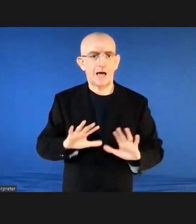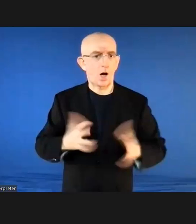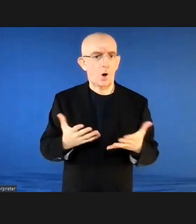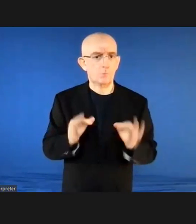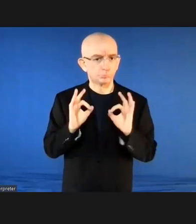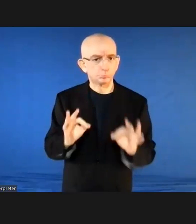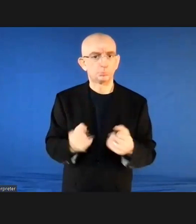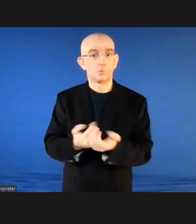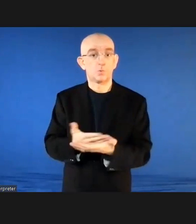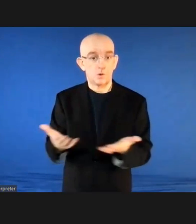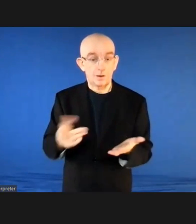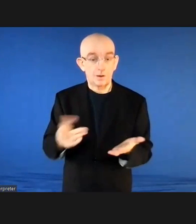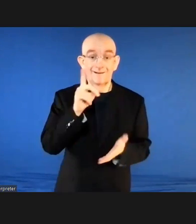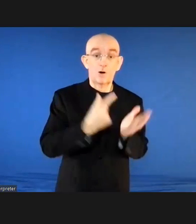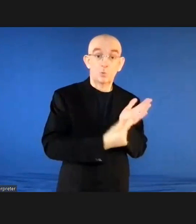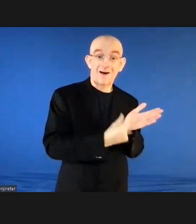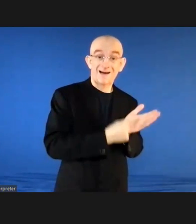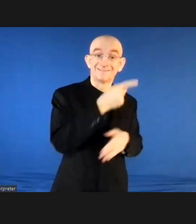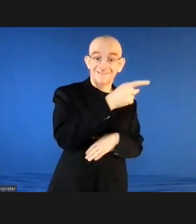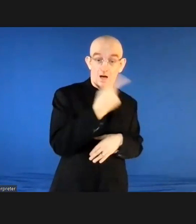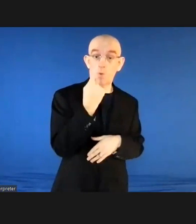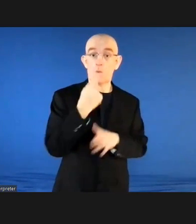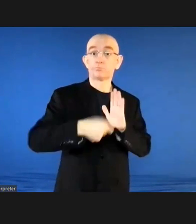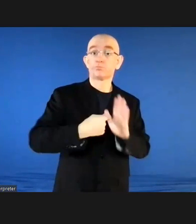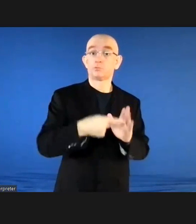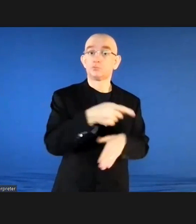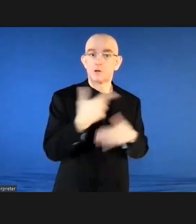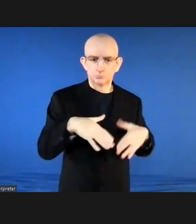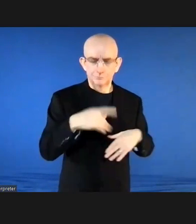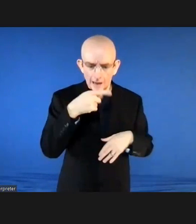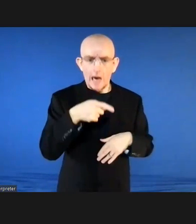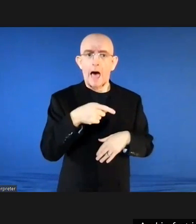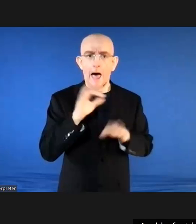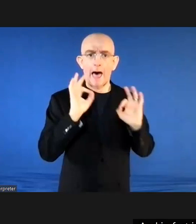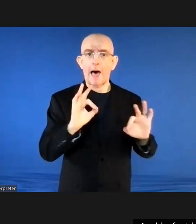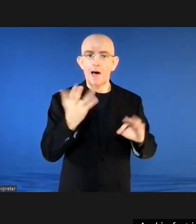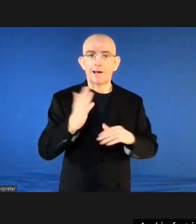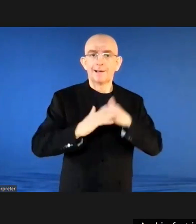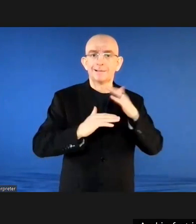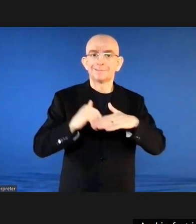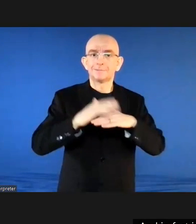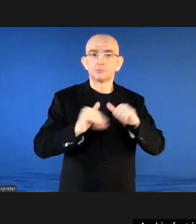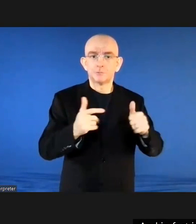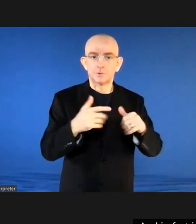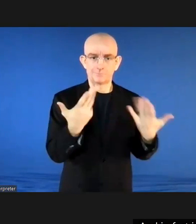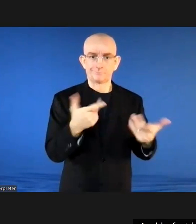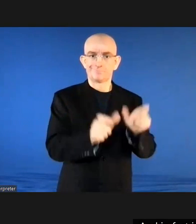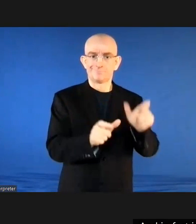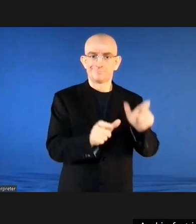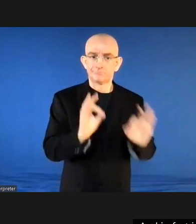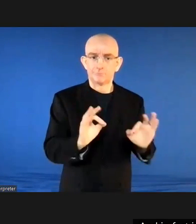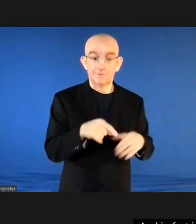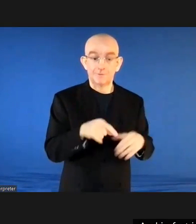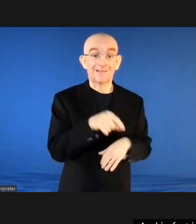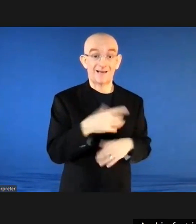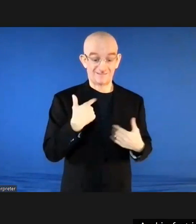significant factor than impairment alone. So girls with disabilities with multiple levels